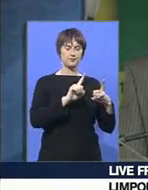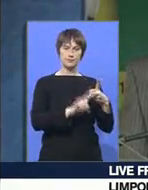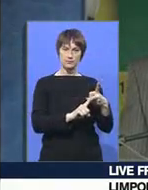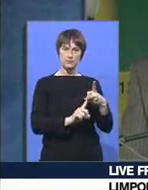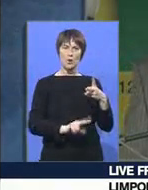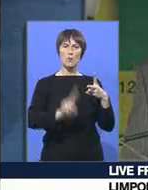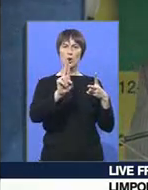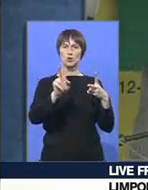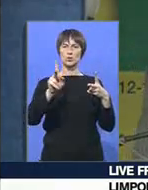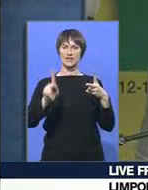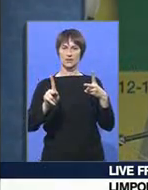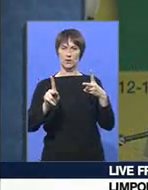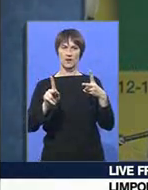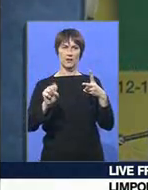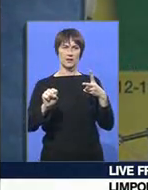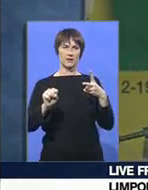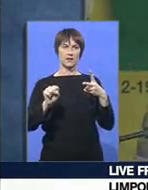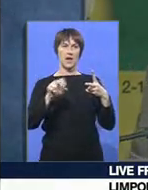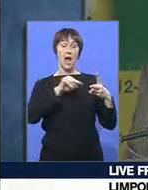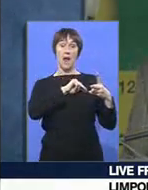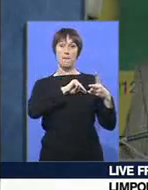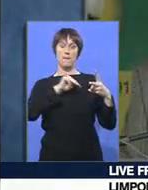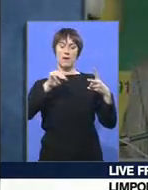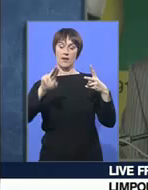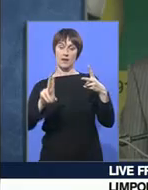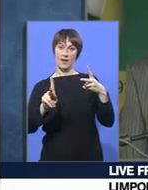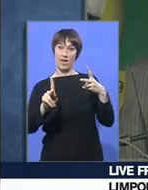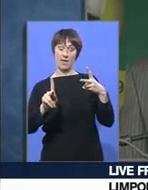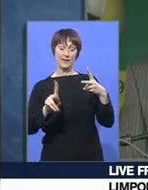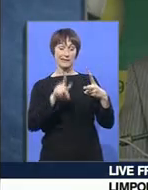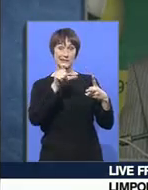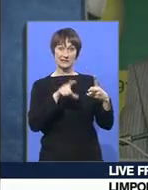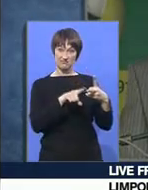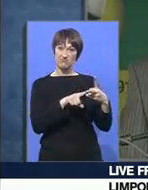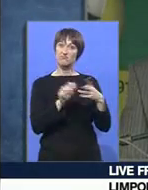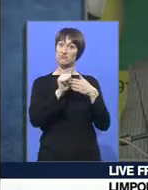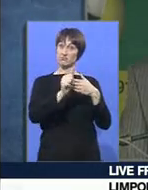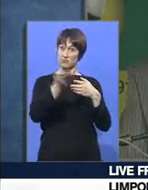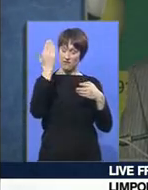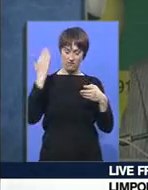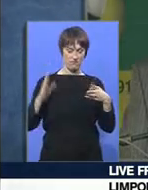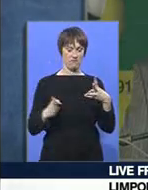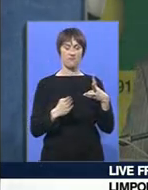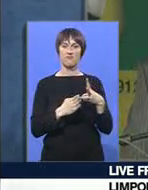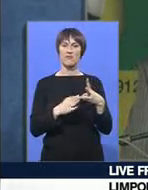weSizwe commander-in-chief, the first volunteer-in-chief of the